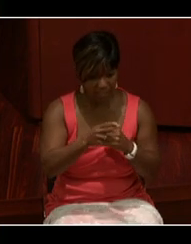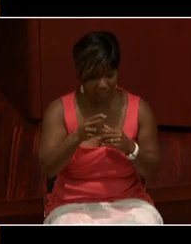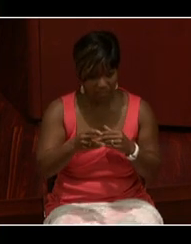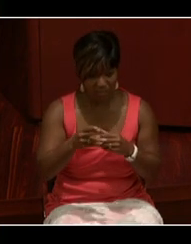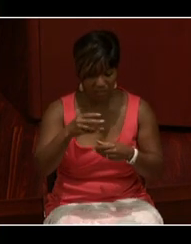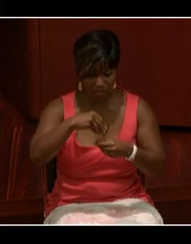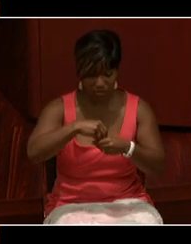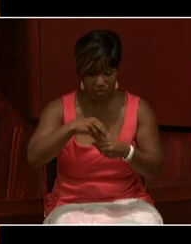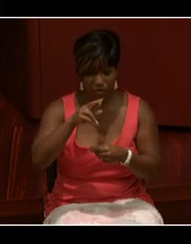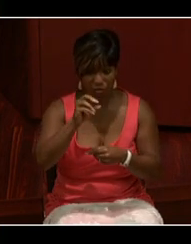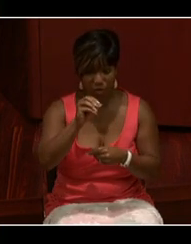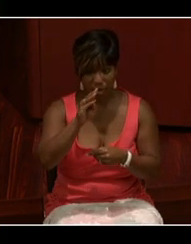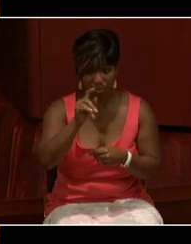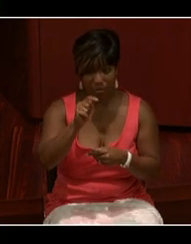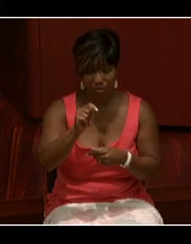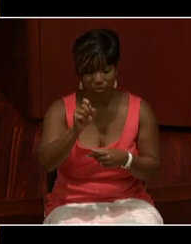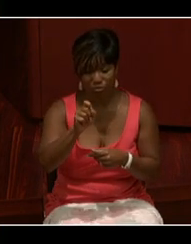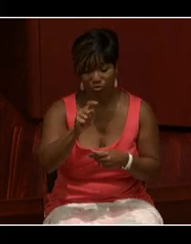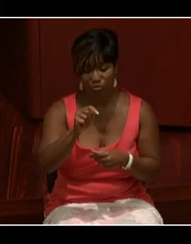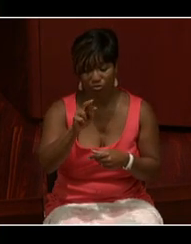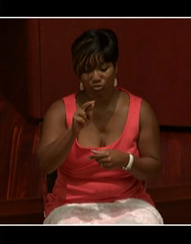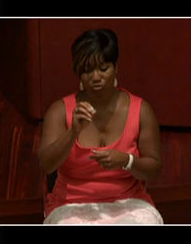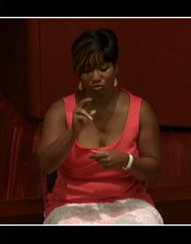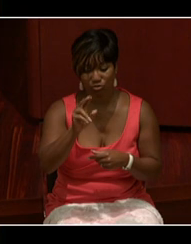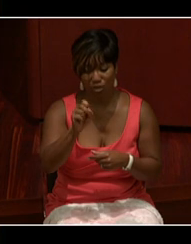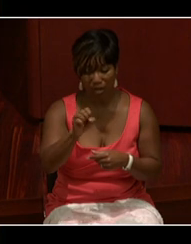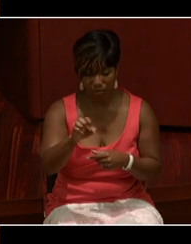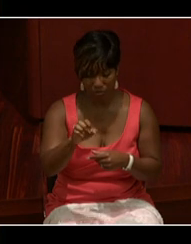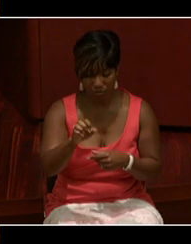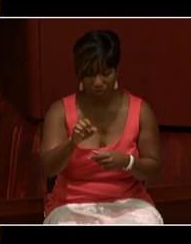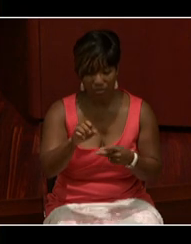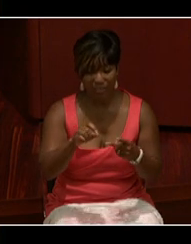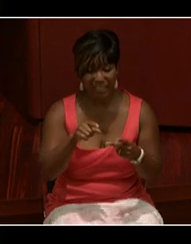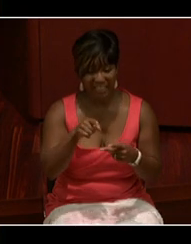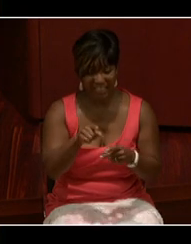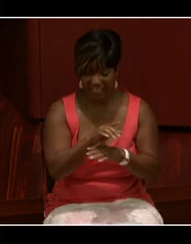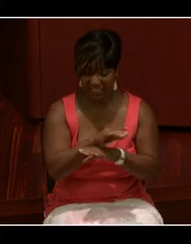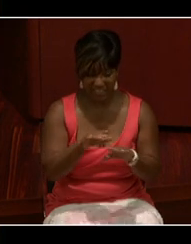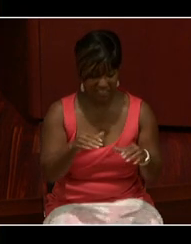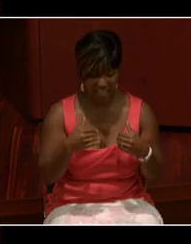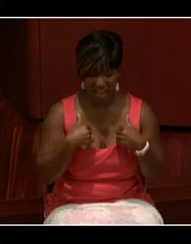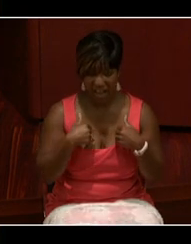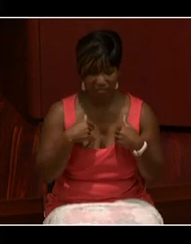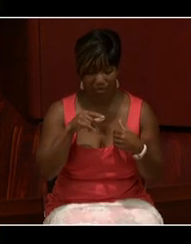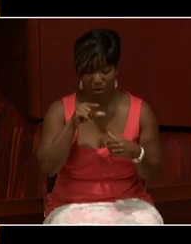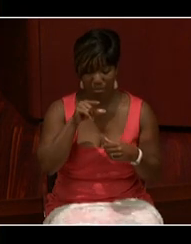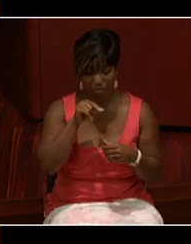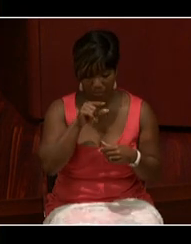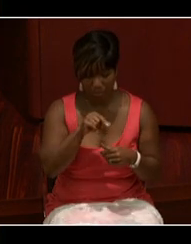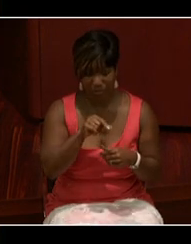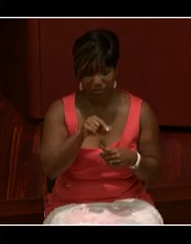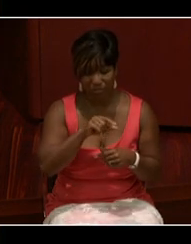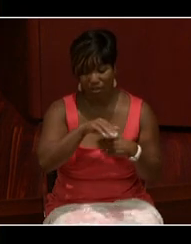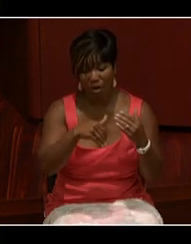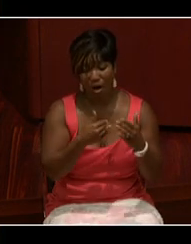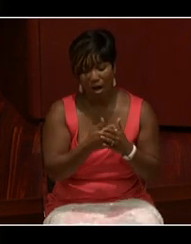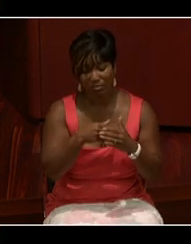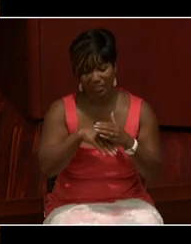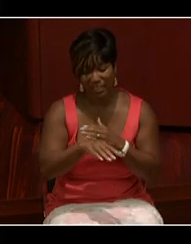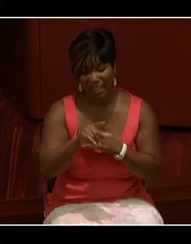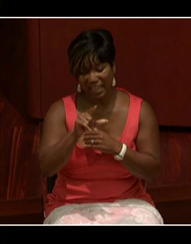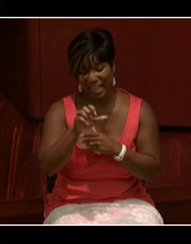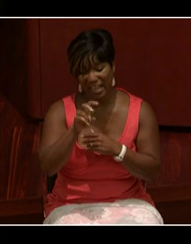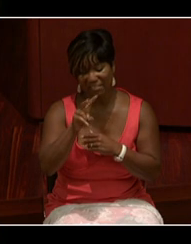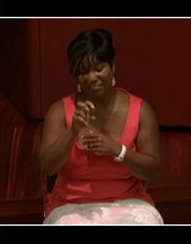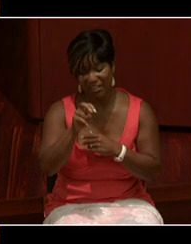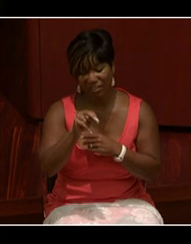include Robert Stroud, also known as the Birdman of Alcatraz, even though he didn't have any birds at Alcatraz, those were all at Leavenworth,